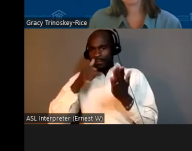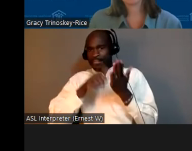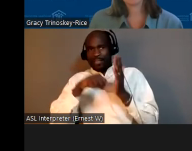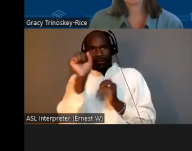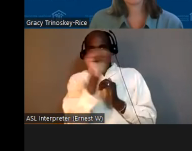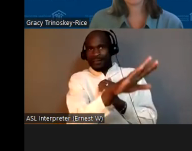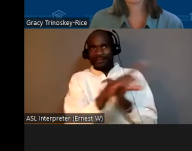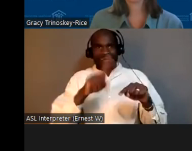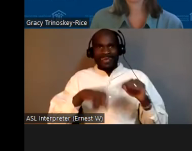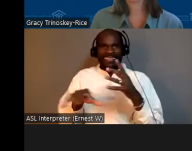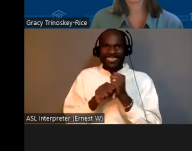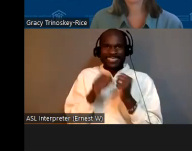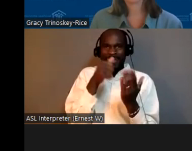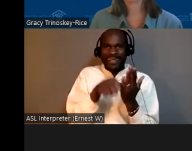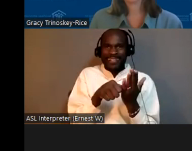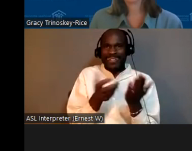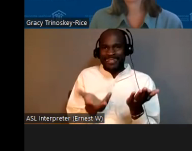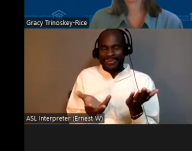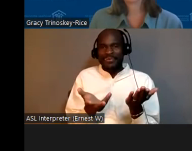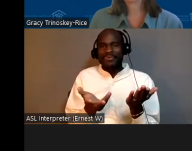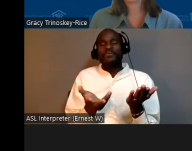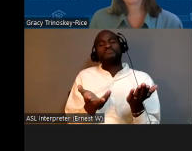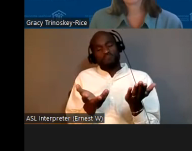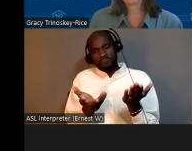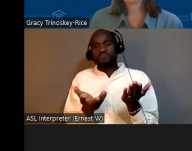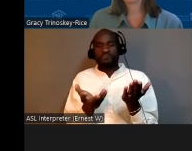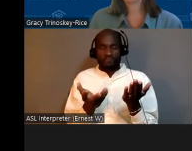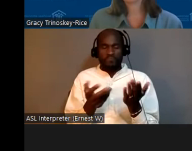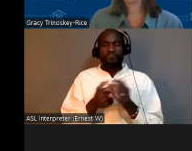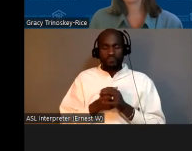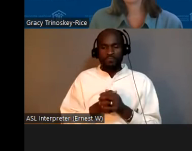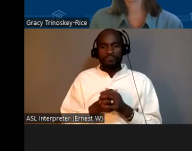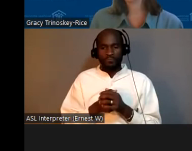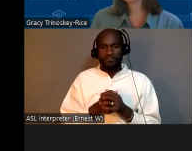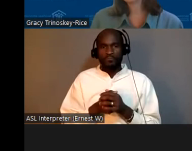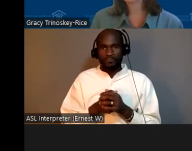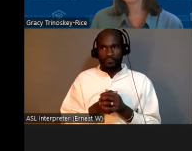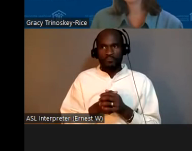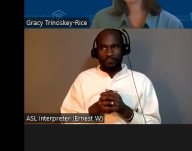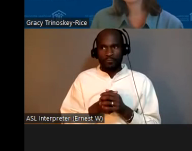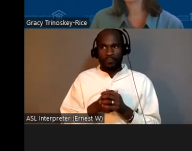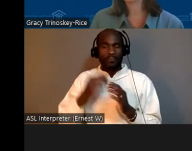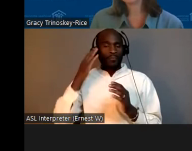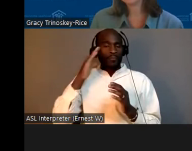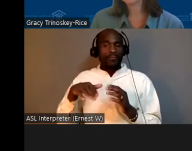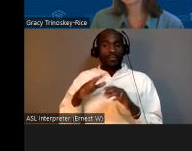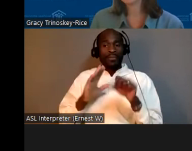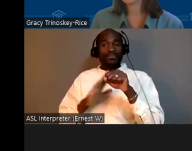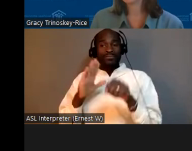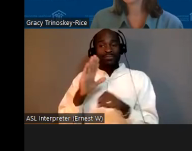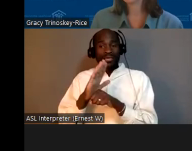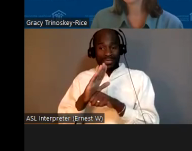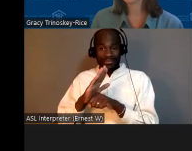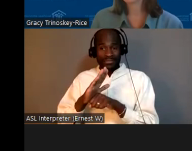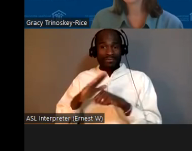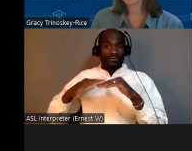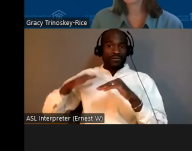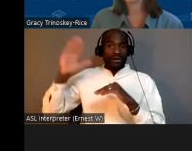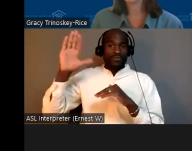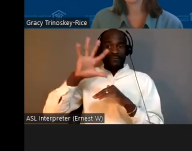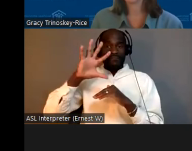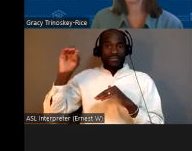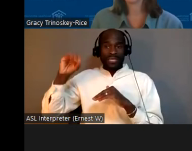some data on this slide essentially showing states that have over 50% of procedural terminations, which we